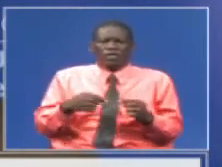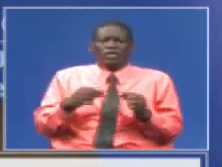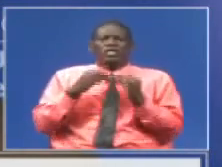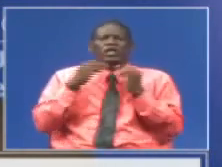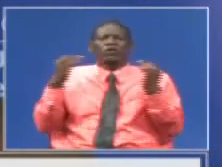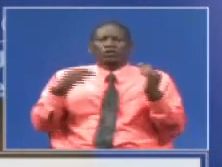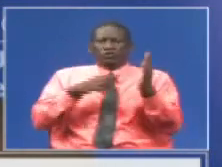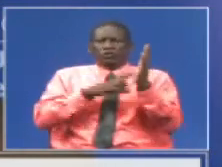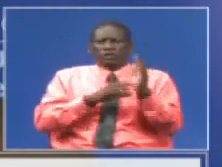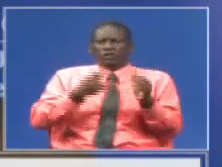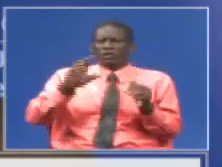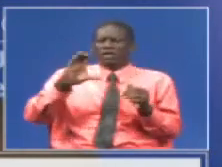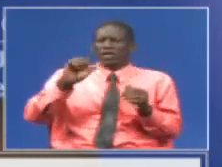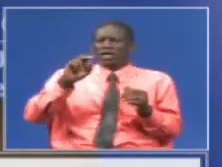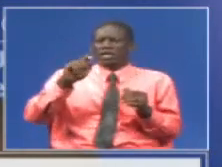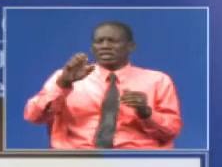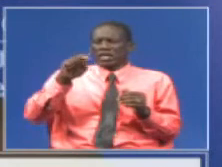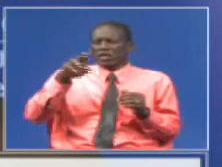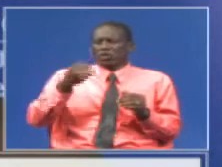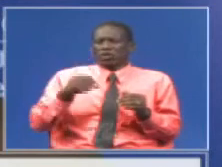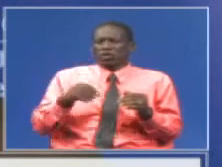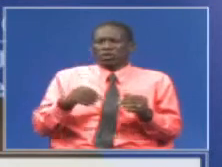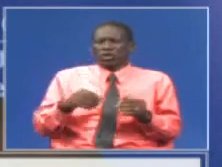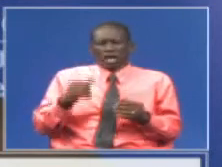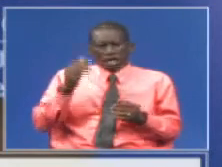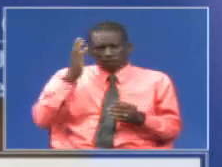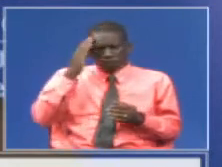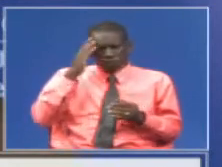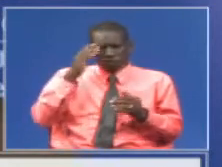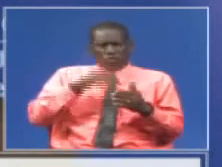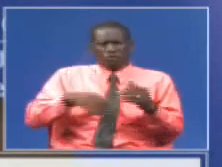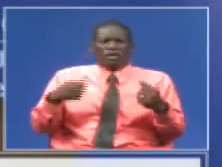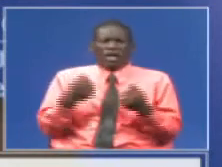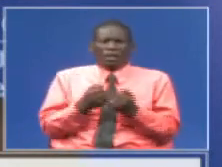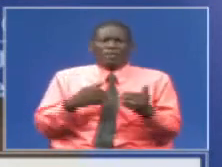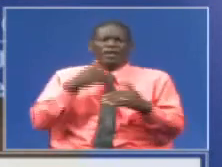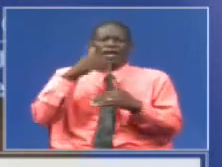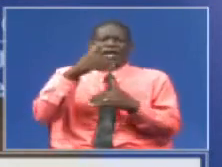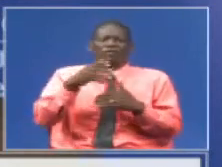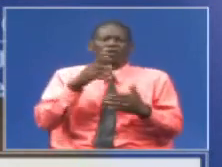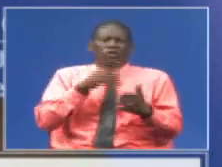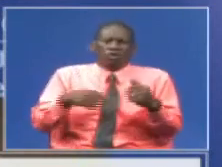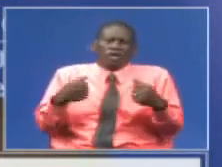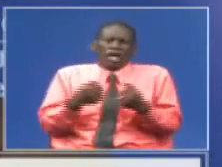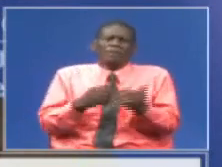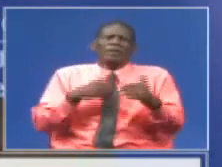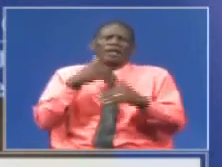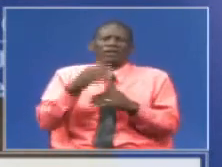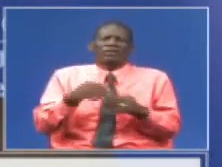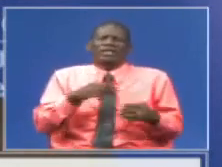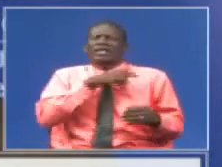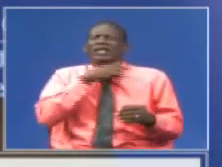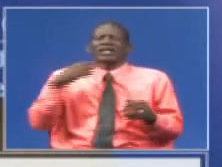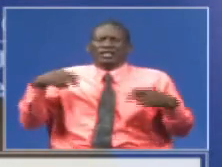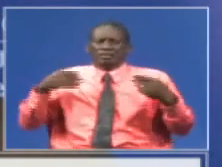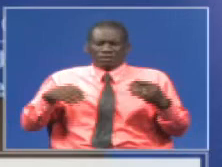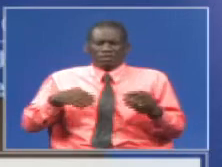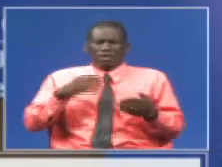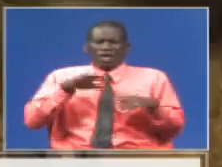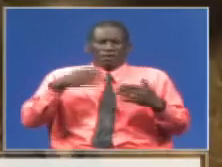example, Cantano. I got to learn the what happened after the genocide ended to